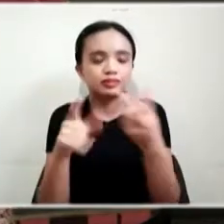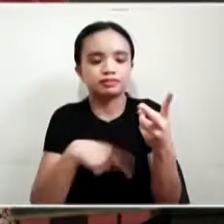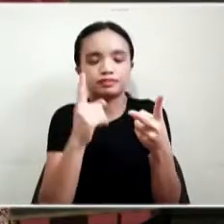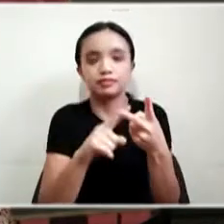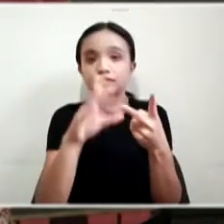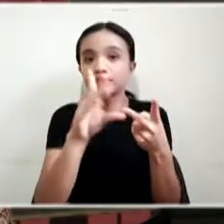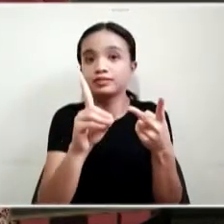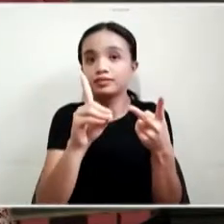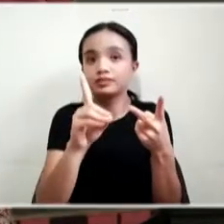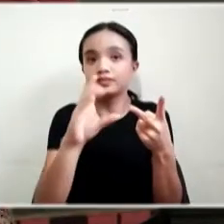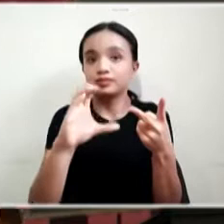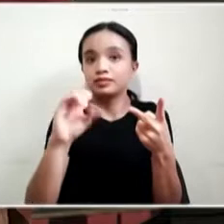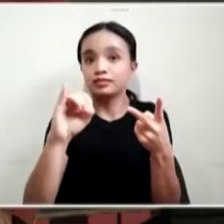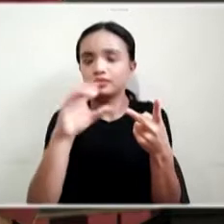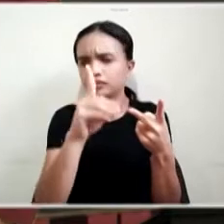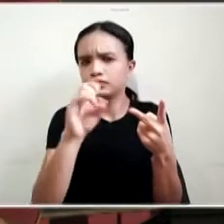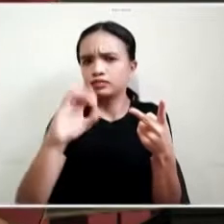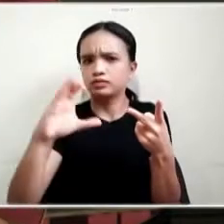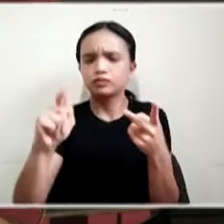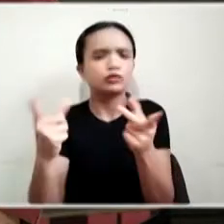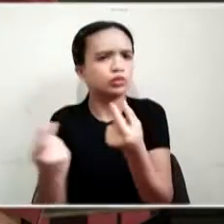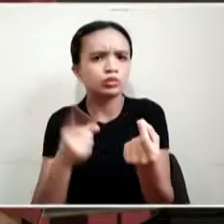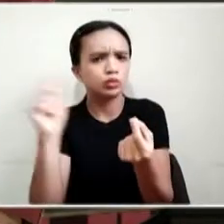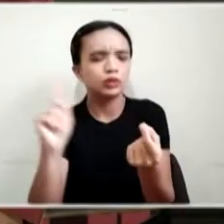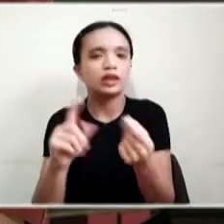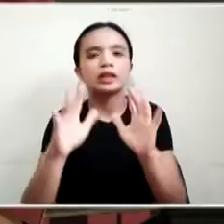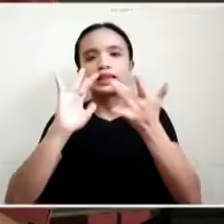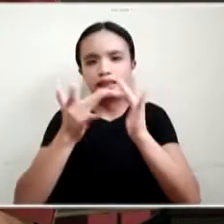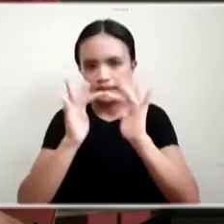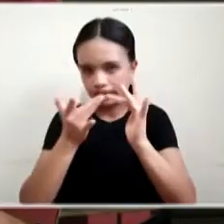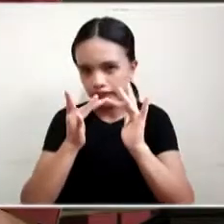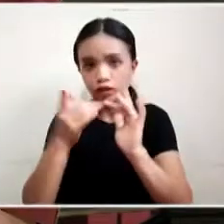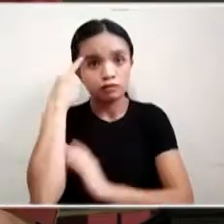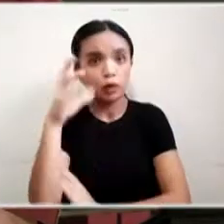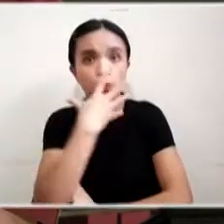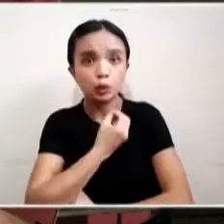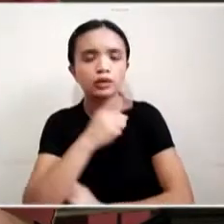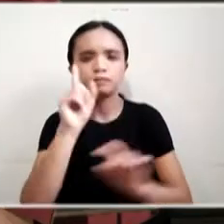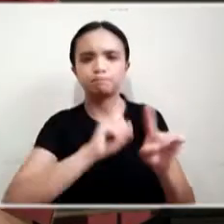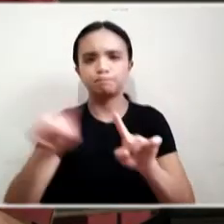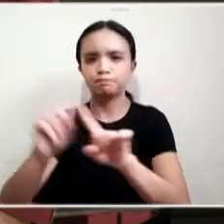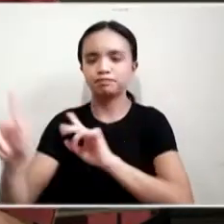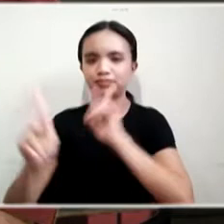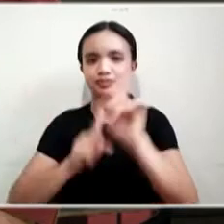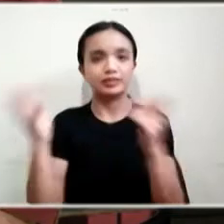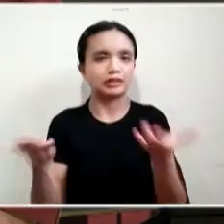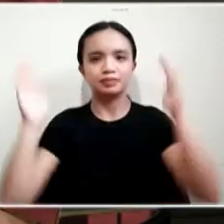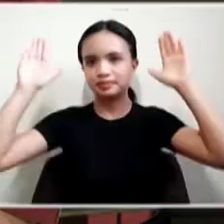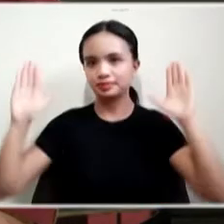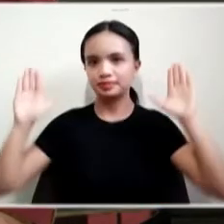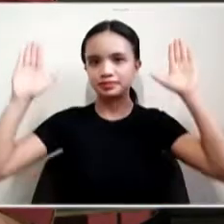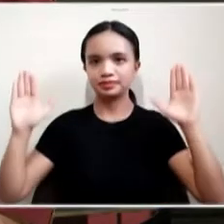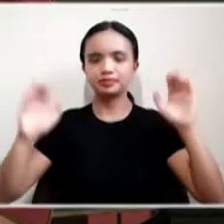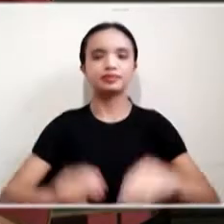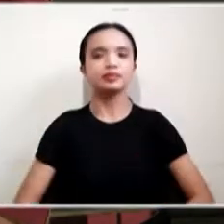Technology. Ti panakaidanun ti internet connection kadagiti Dadduma nga Ili Iti Benguet. Detalye manipod kini